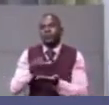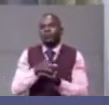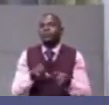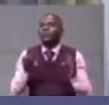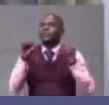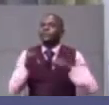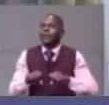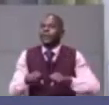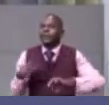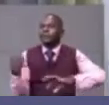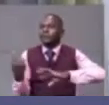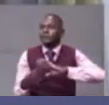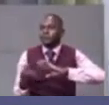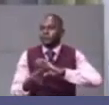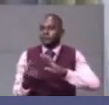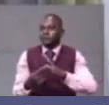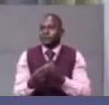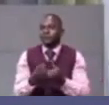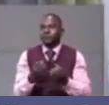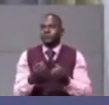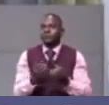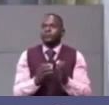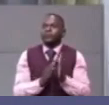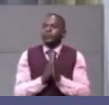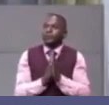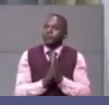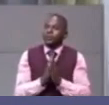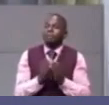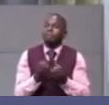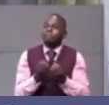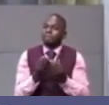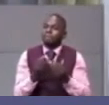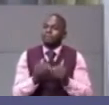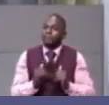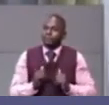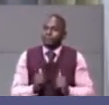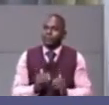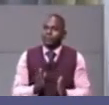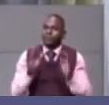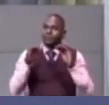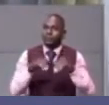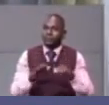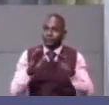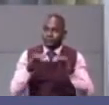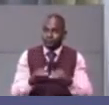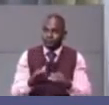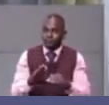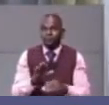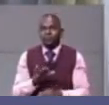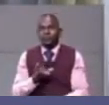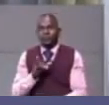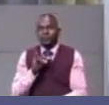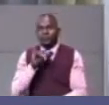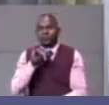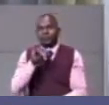state and it's attracting very many tourists. It has potholes. I've landed on that